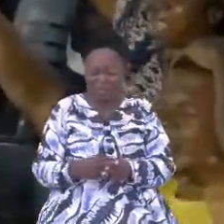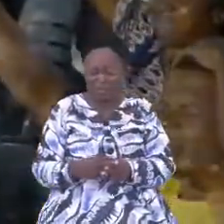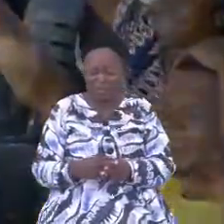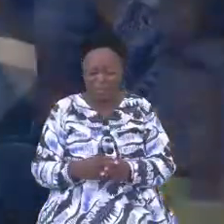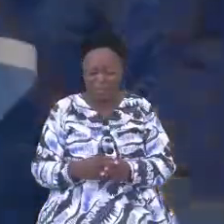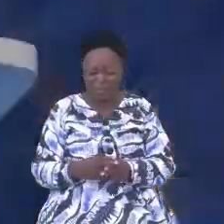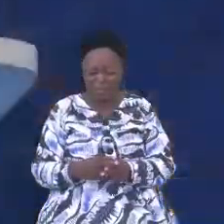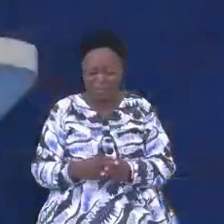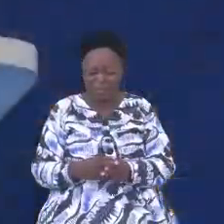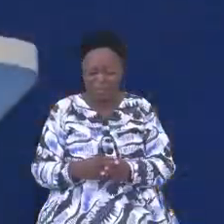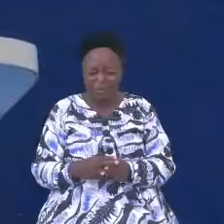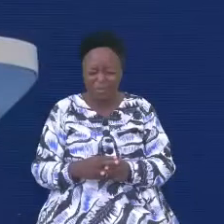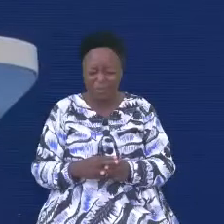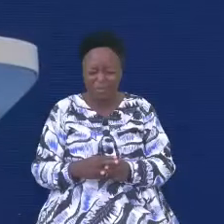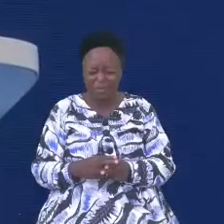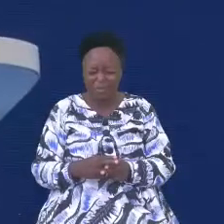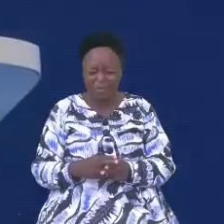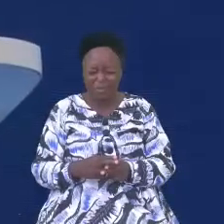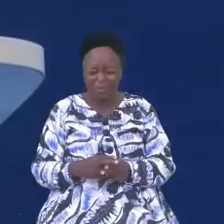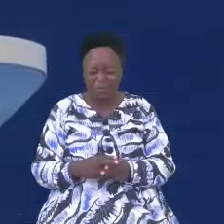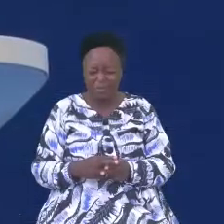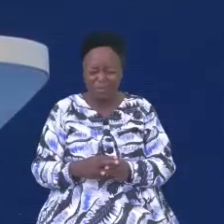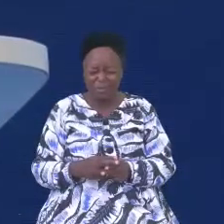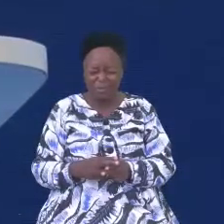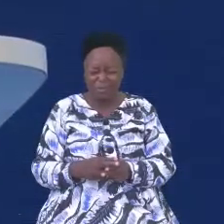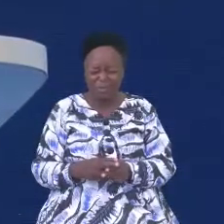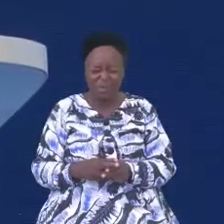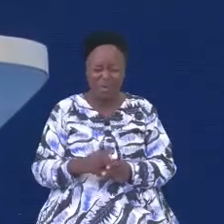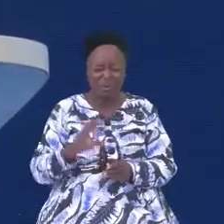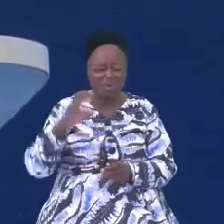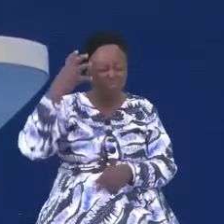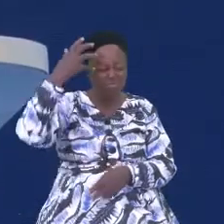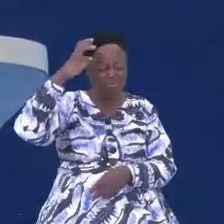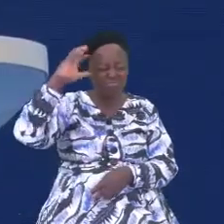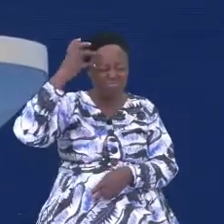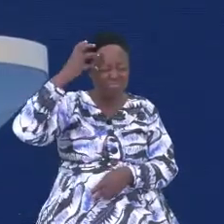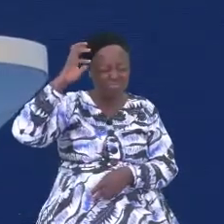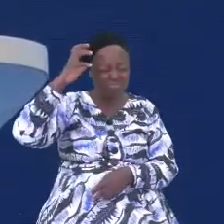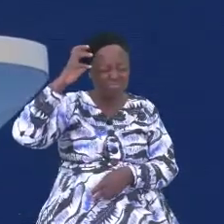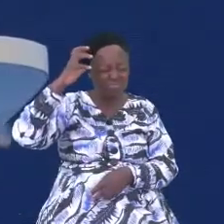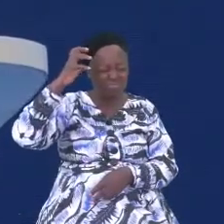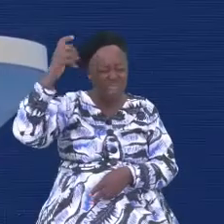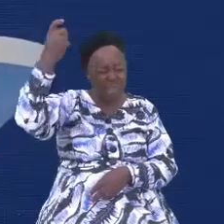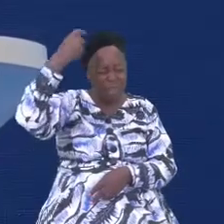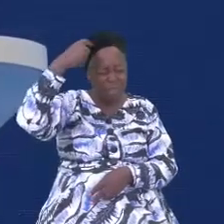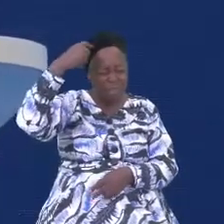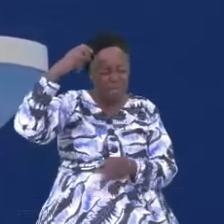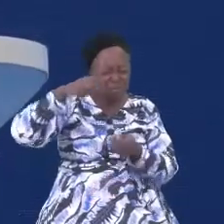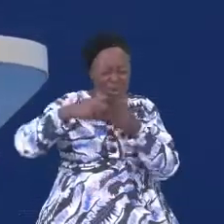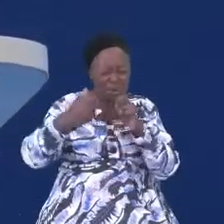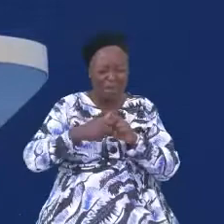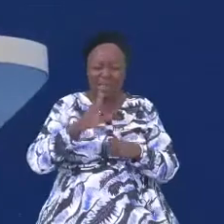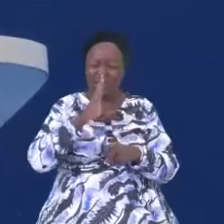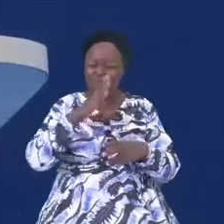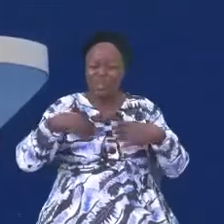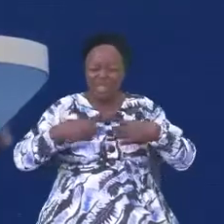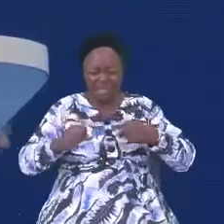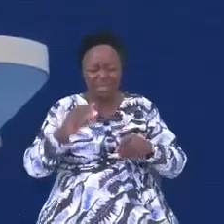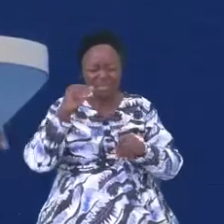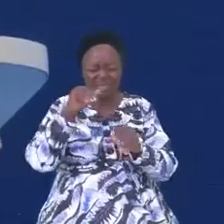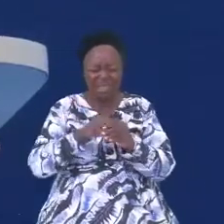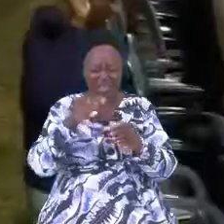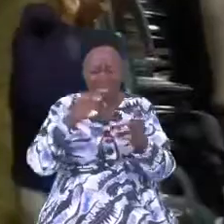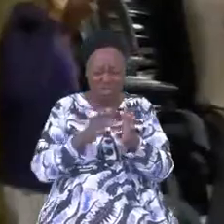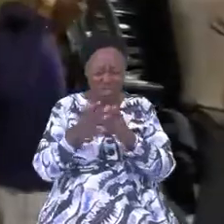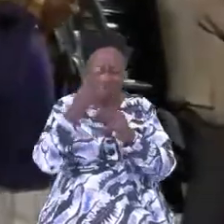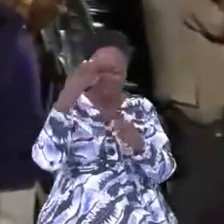That madness, that insanity, brain problem, be healed in